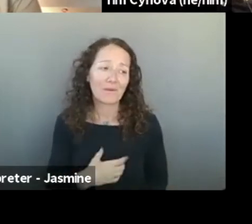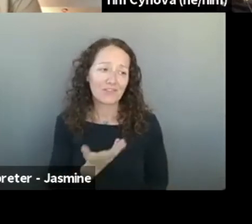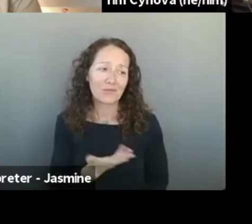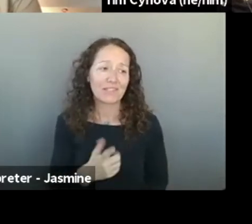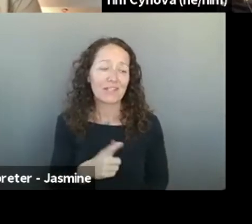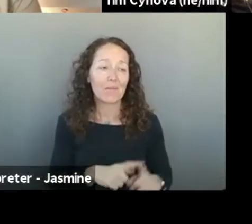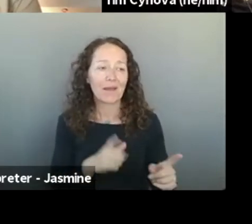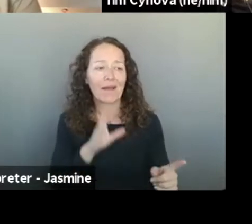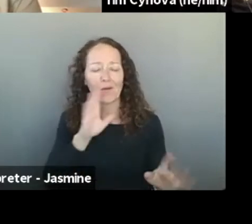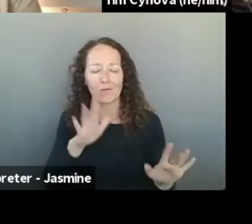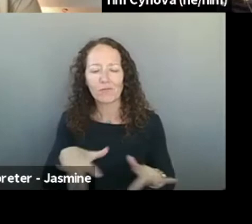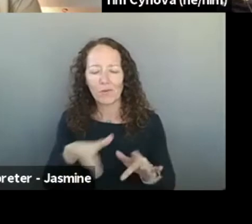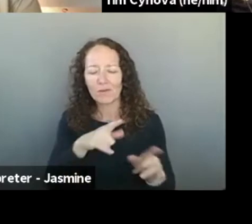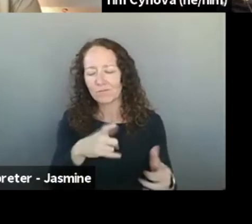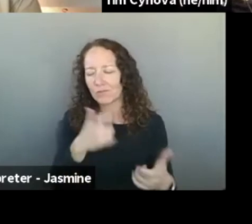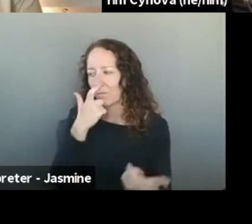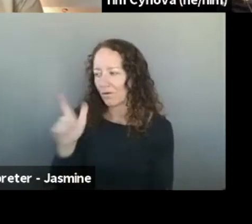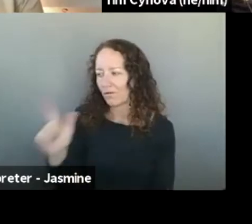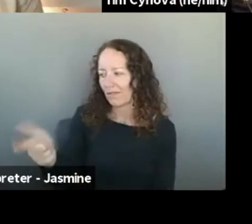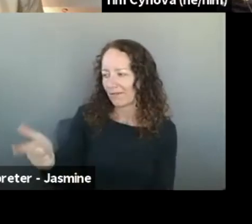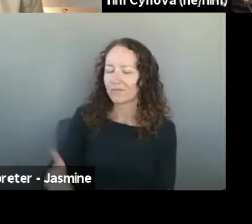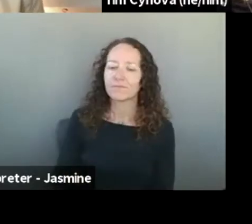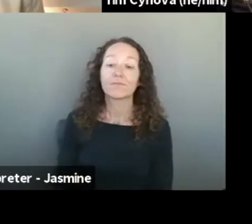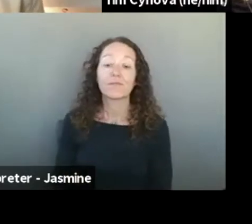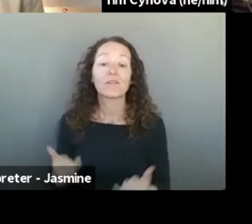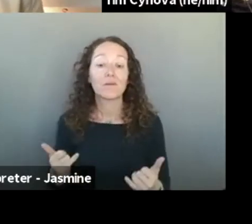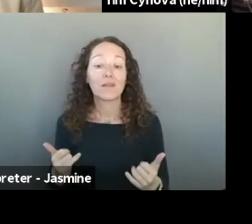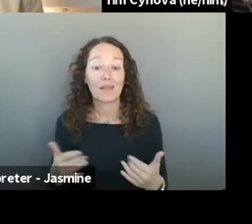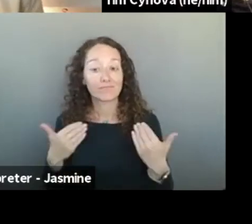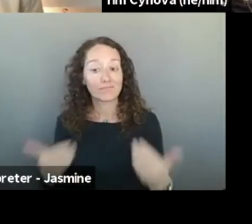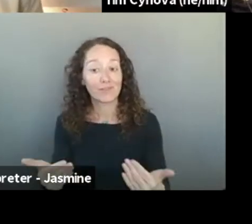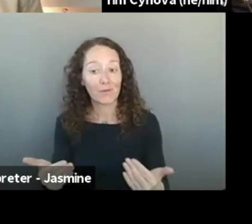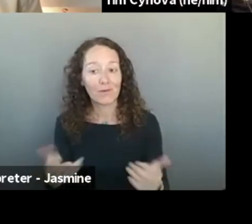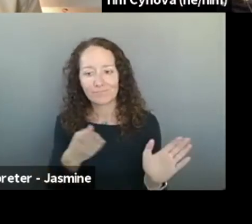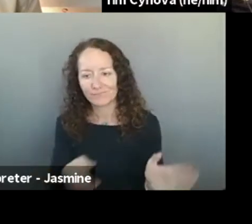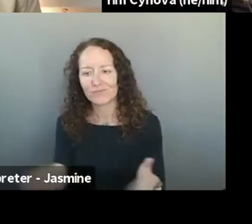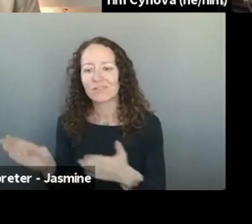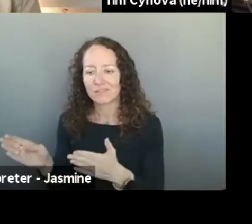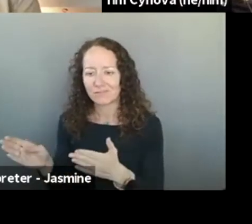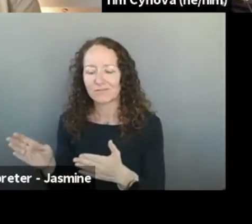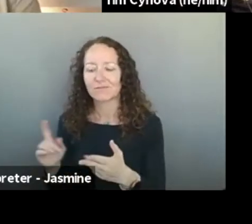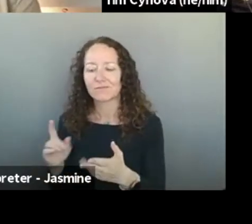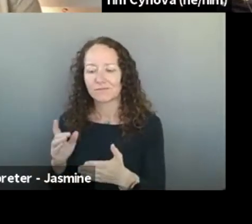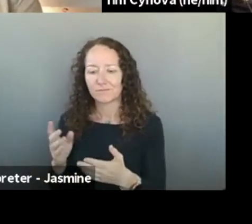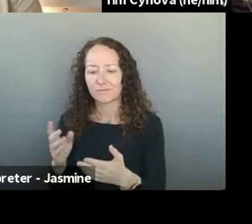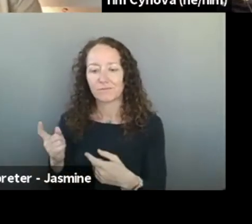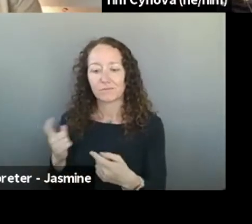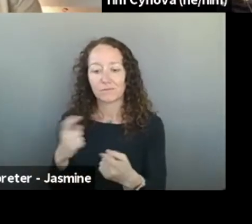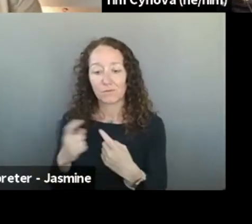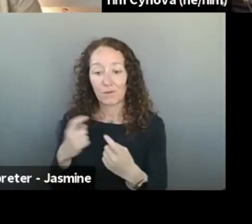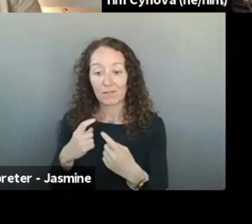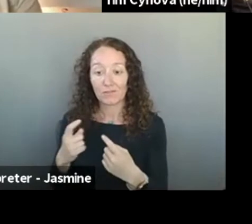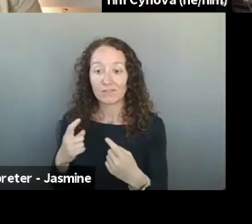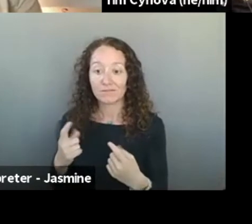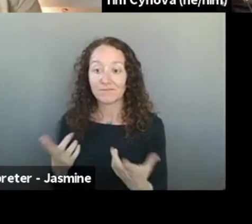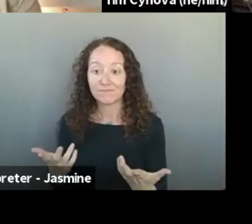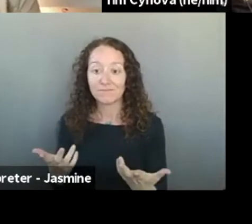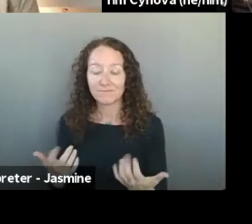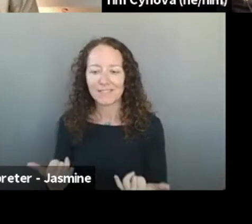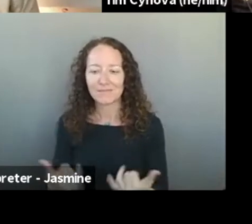watch the recording as well. And now let's go ahead and transition to some of these